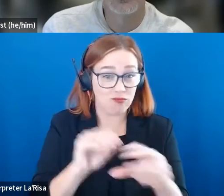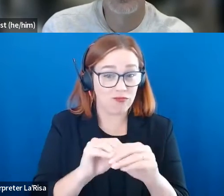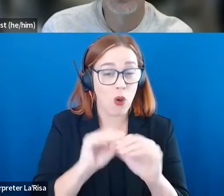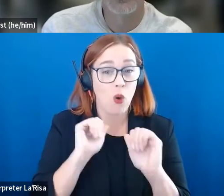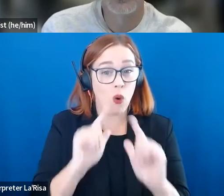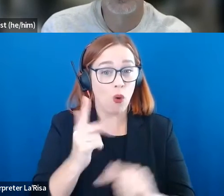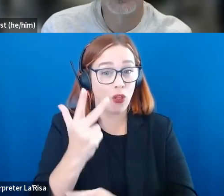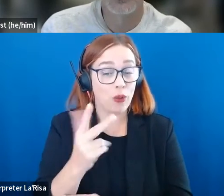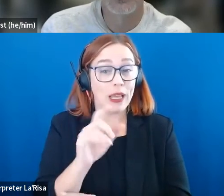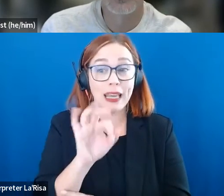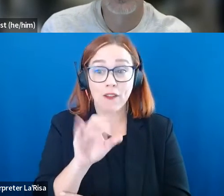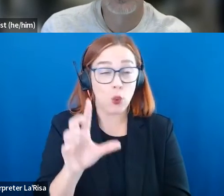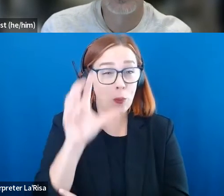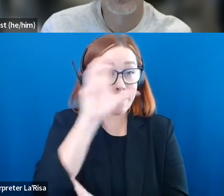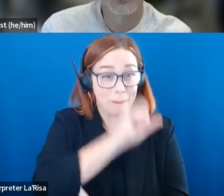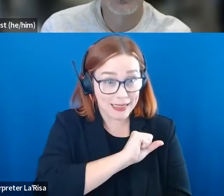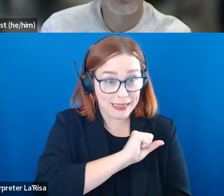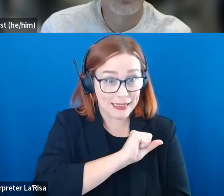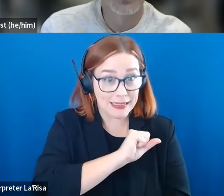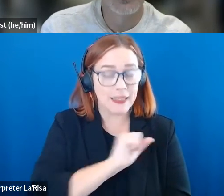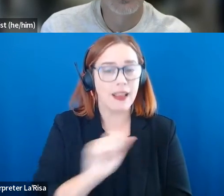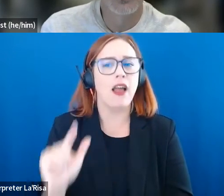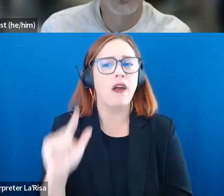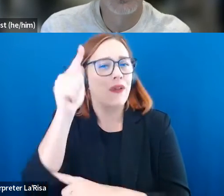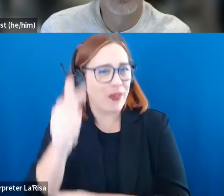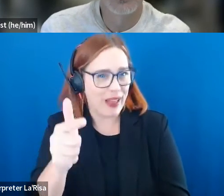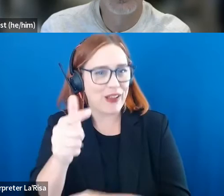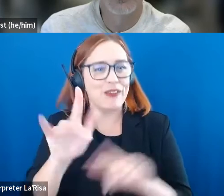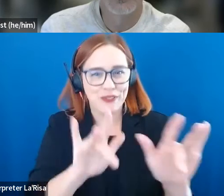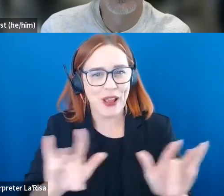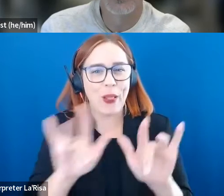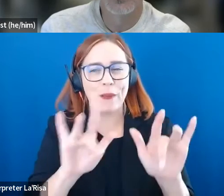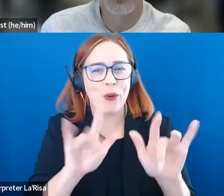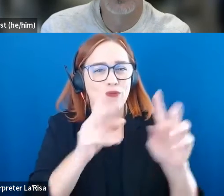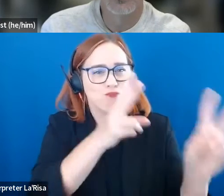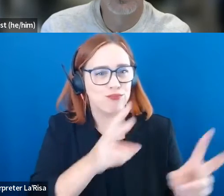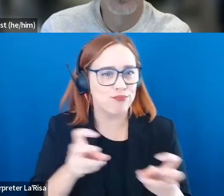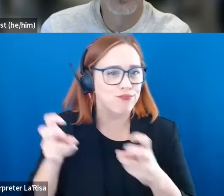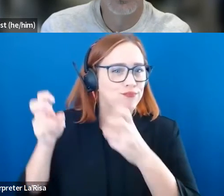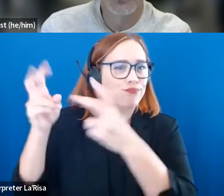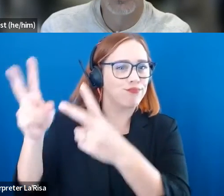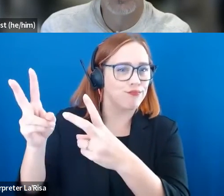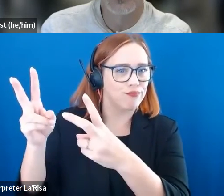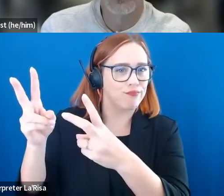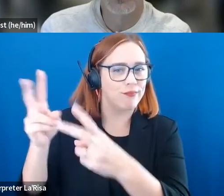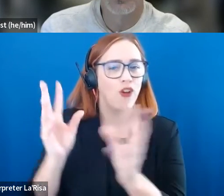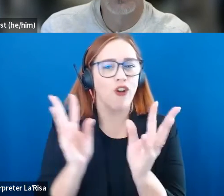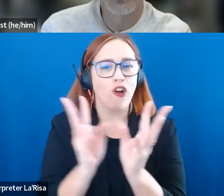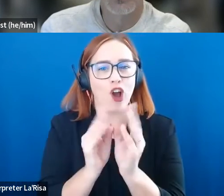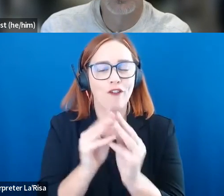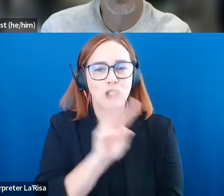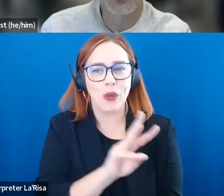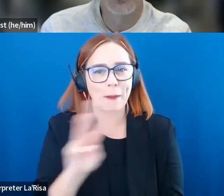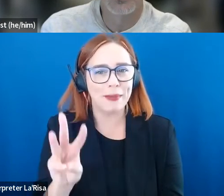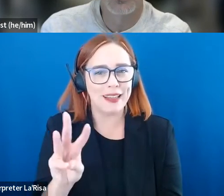is missed, that the recordings will be added to the conference website. So please be sure to check back there later today or